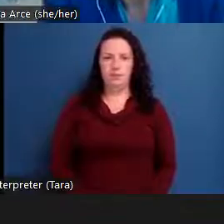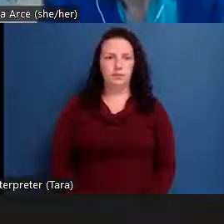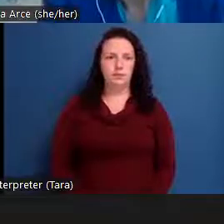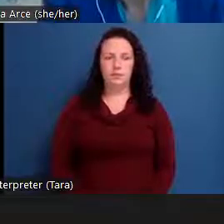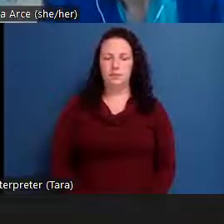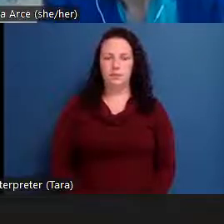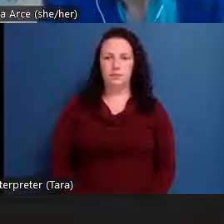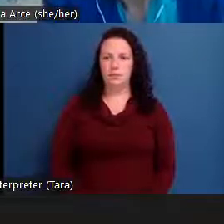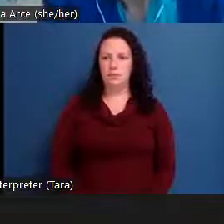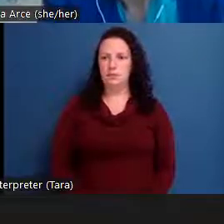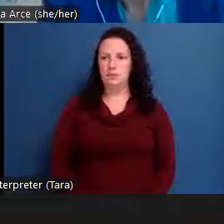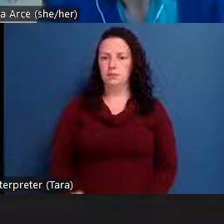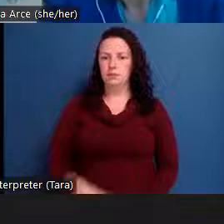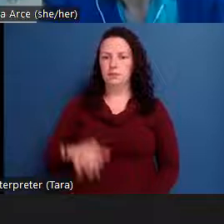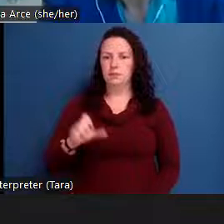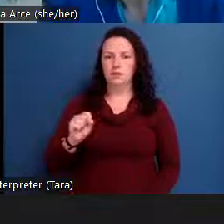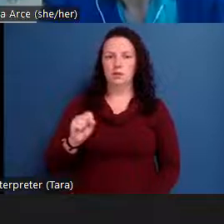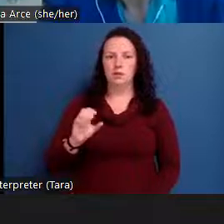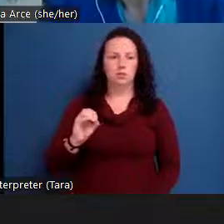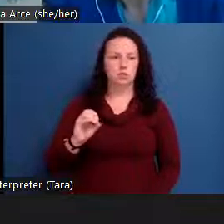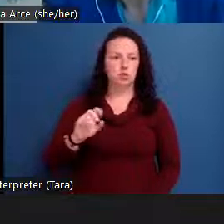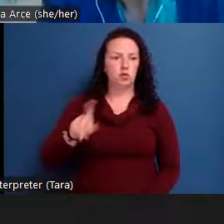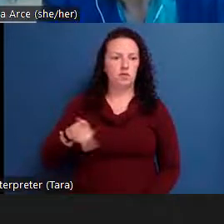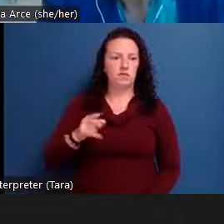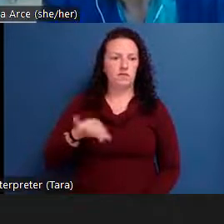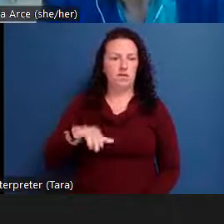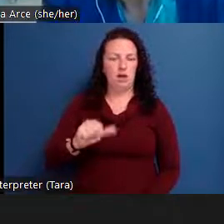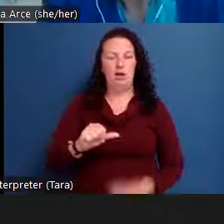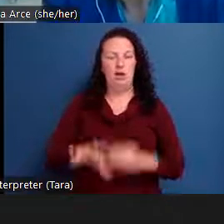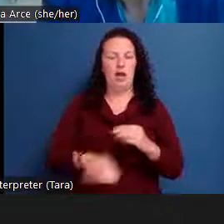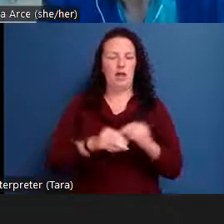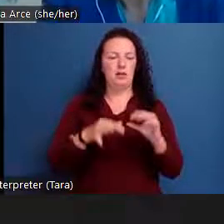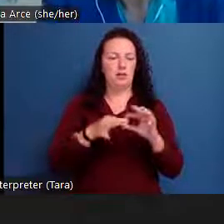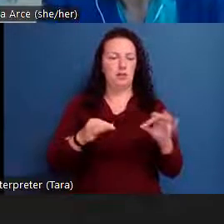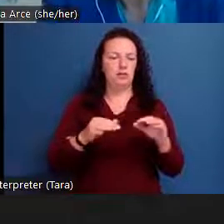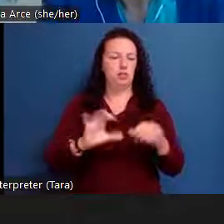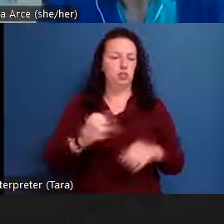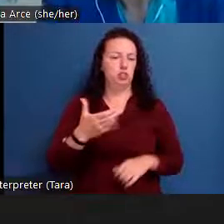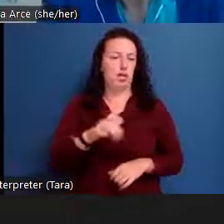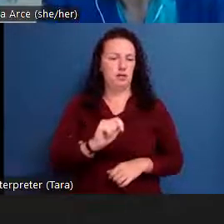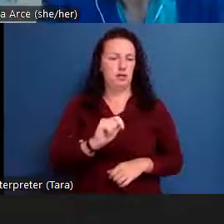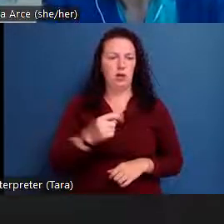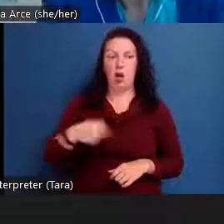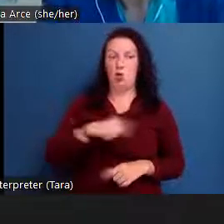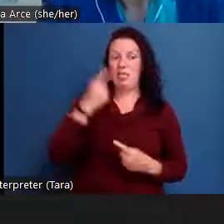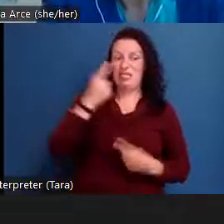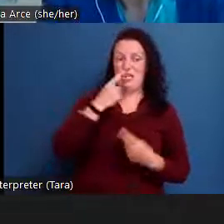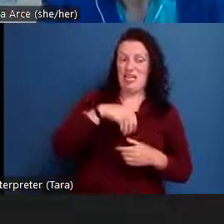Sophia put a comment in the chat. Are we thinking internal versus internal or